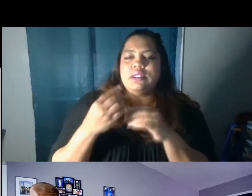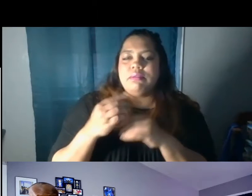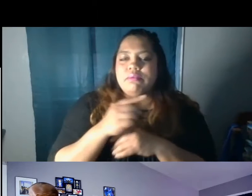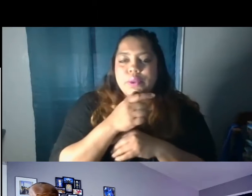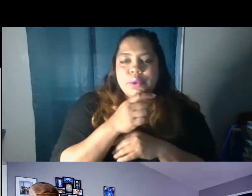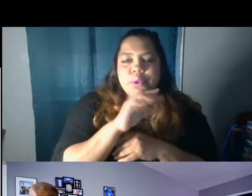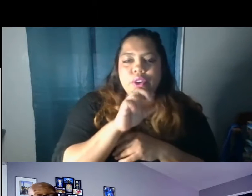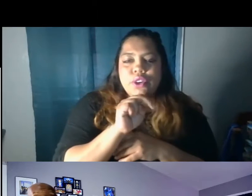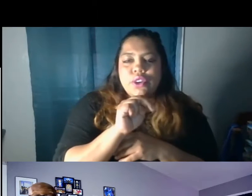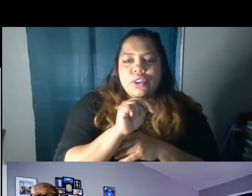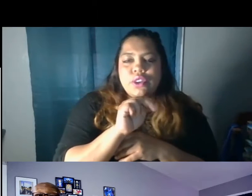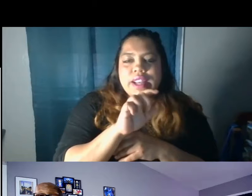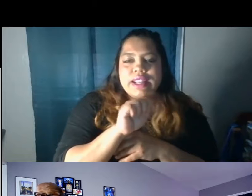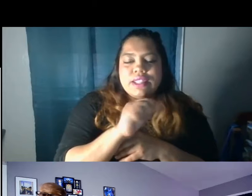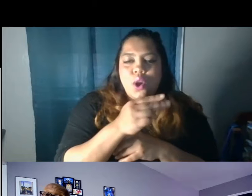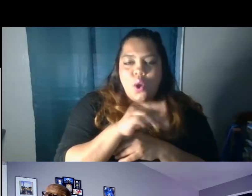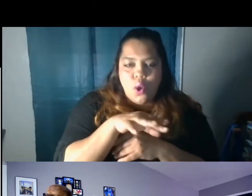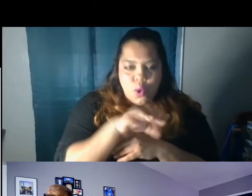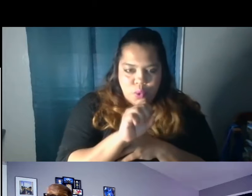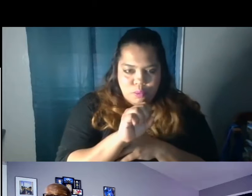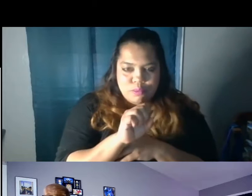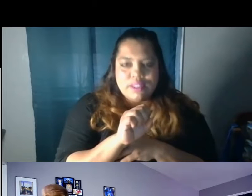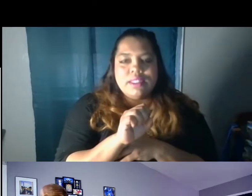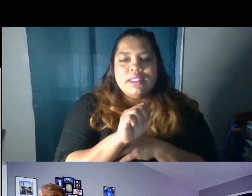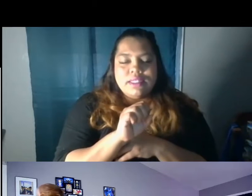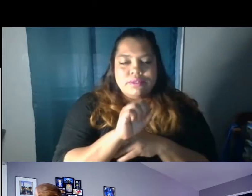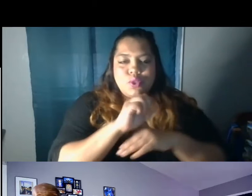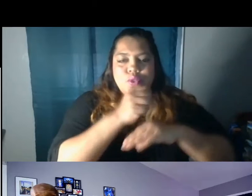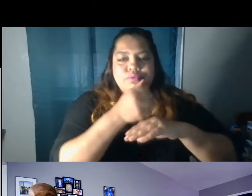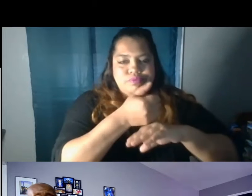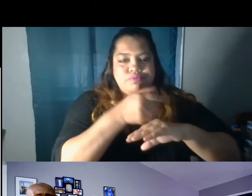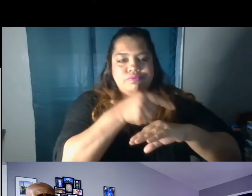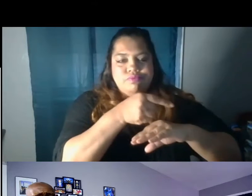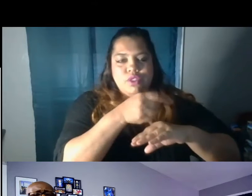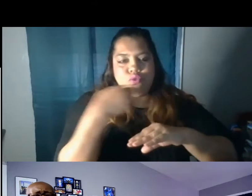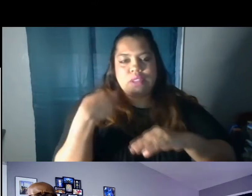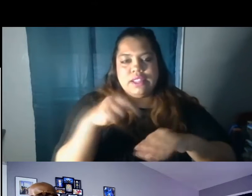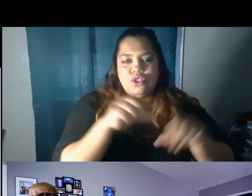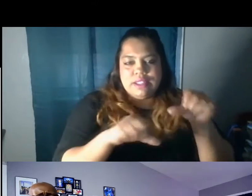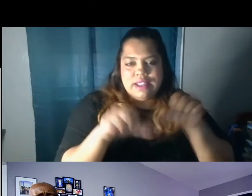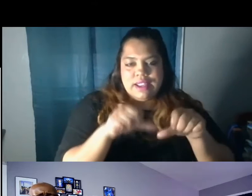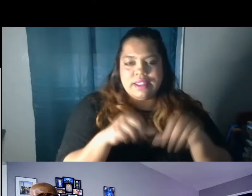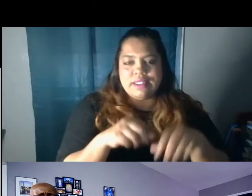Ellington. If you are interested in taking the foundations, contact Sue